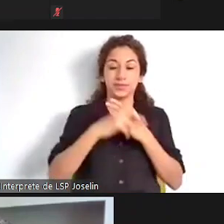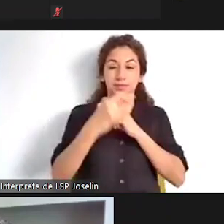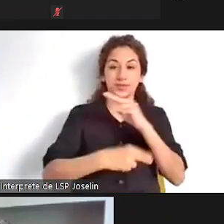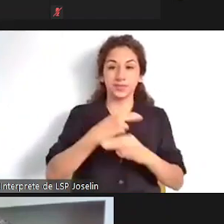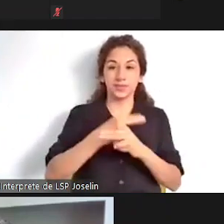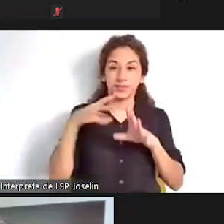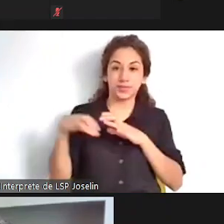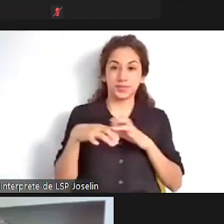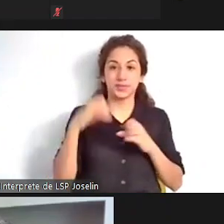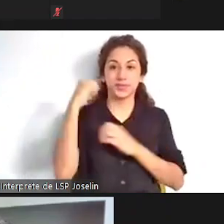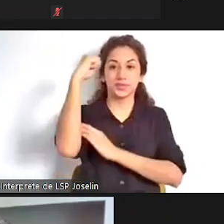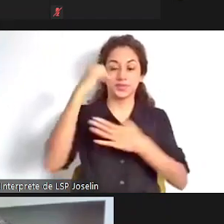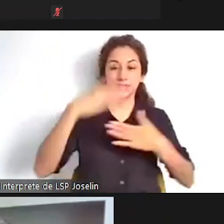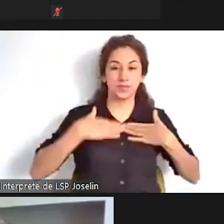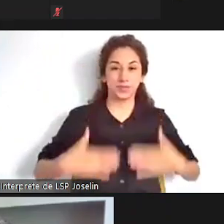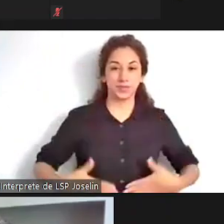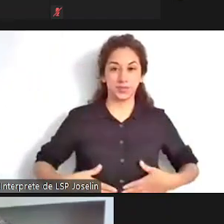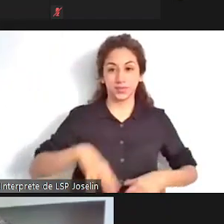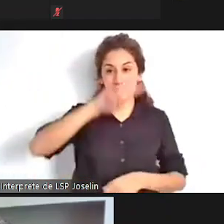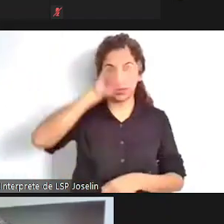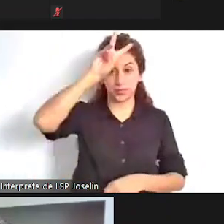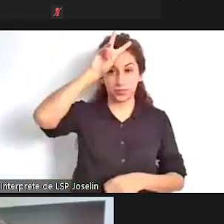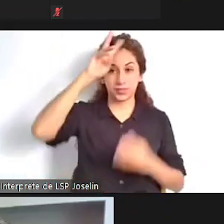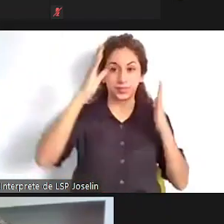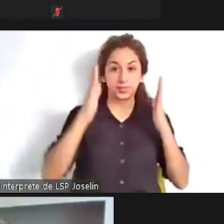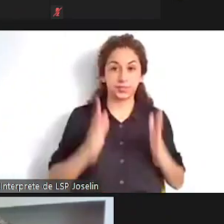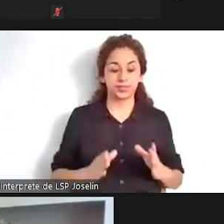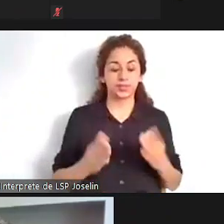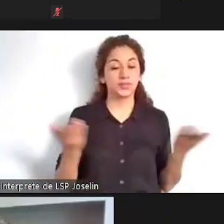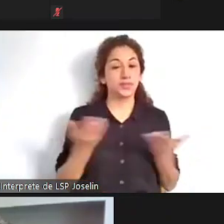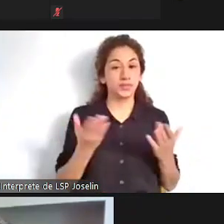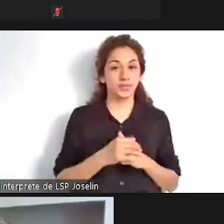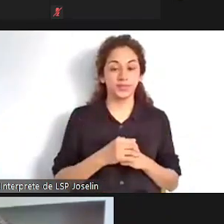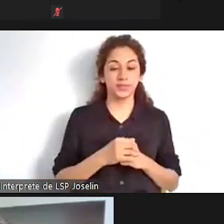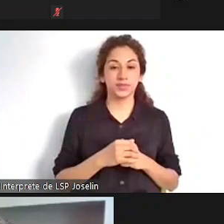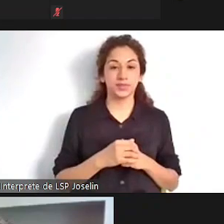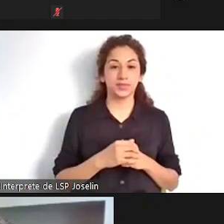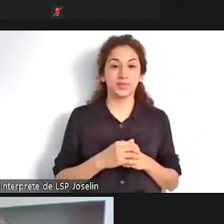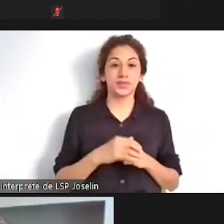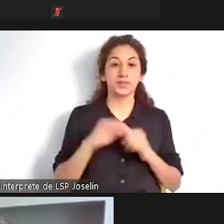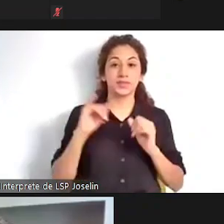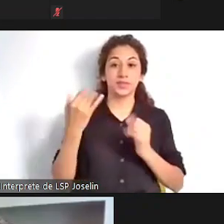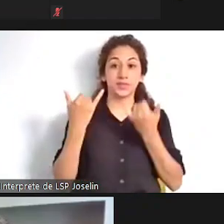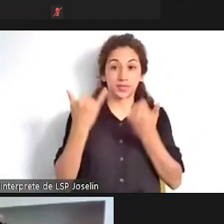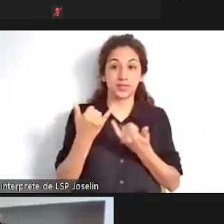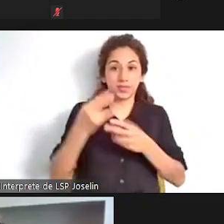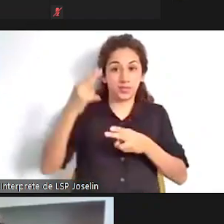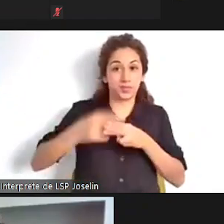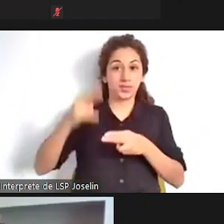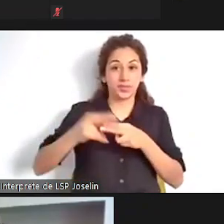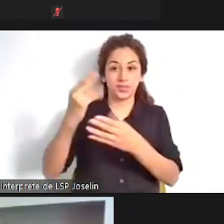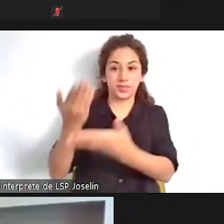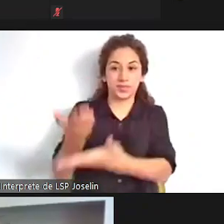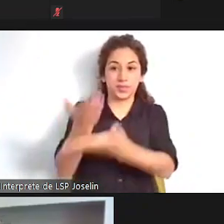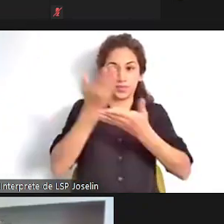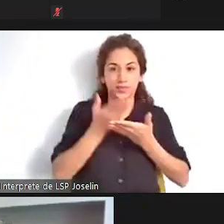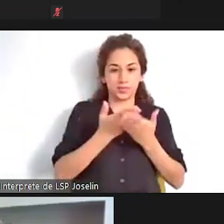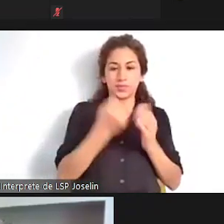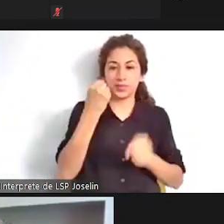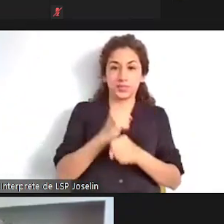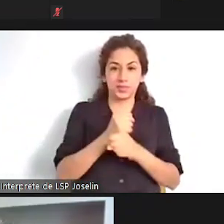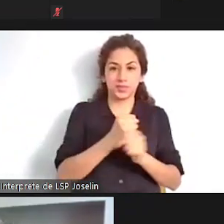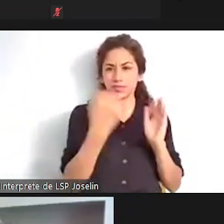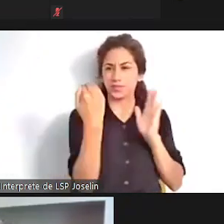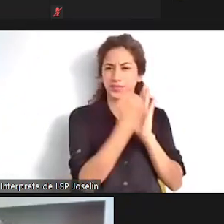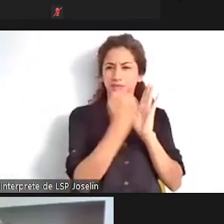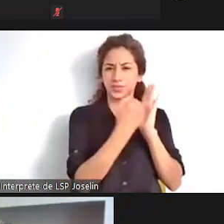have our national action plan on business and human rights and obviously there's an